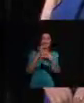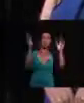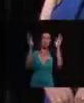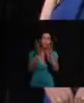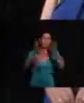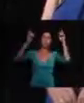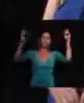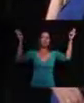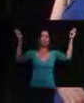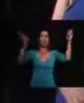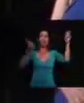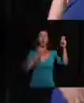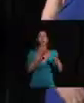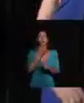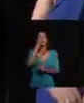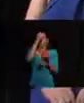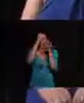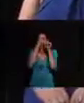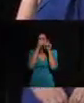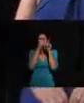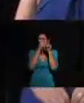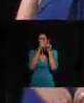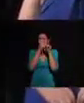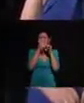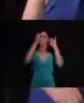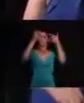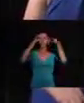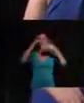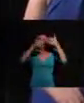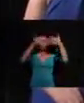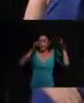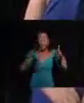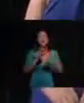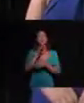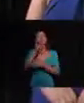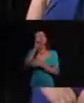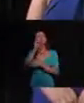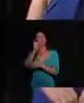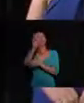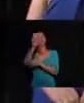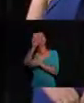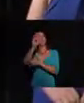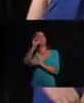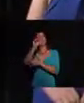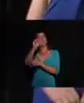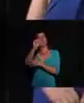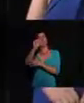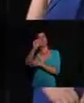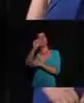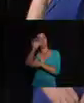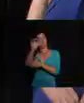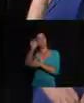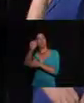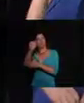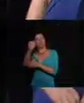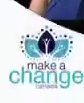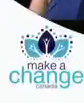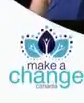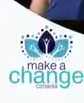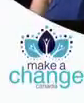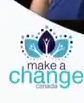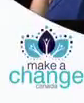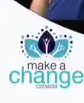will remind you one last time to please go to the website if you'd like to donate tonight. Go to makeachangecanada.com, and